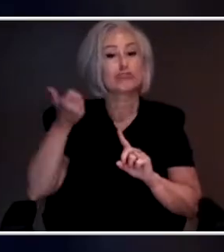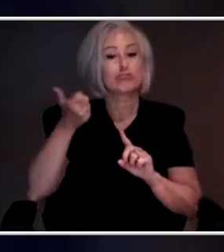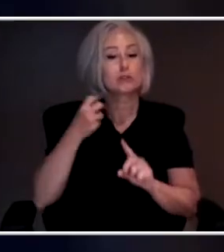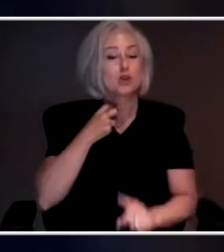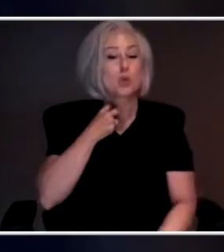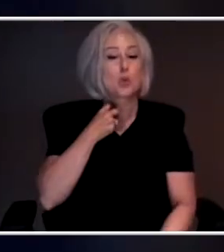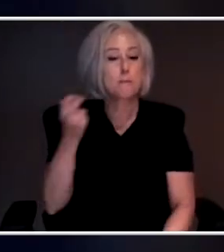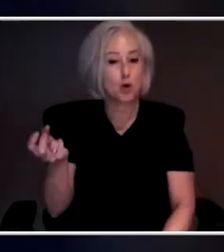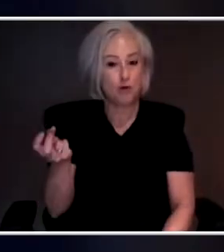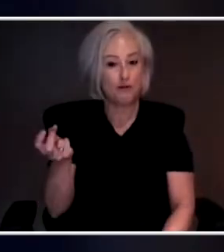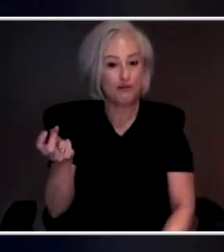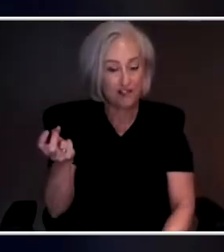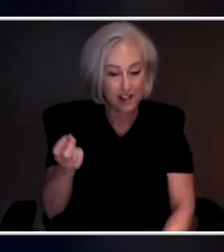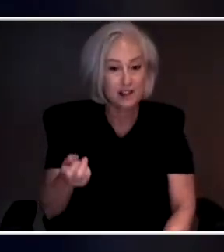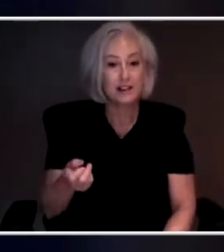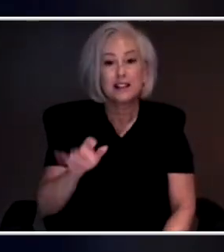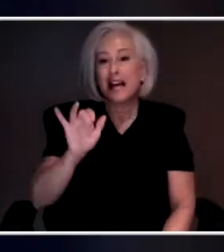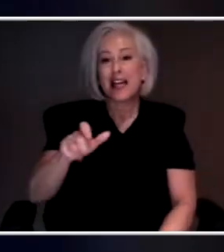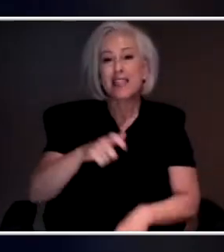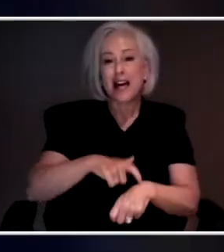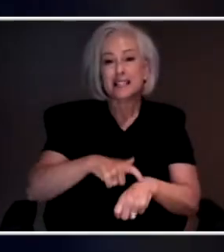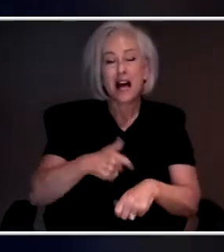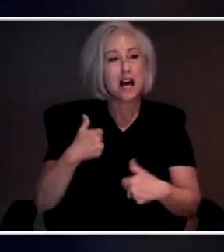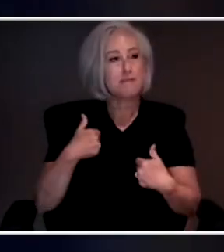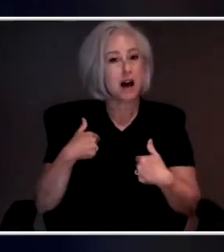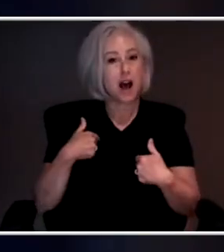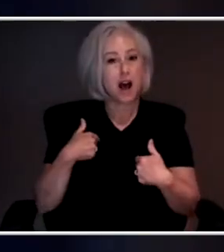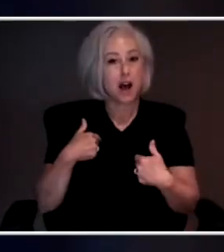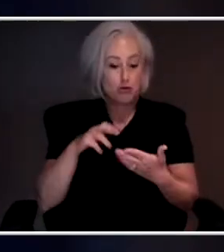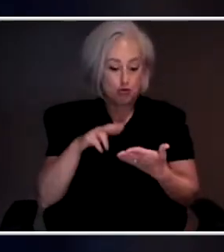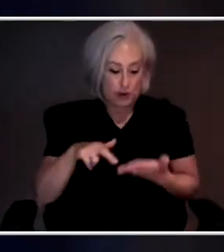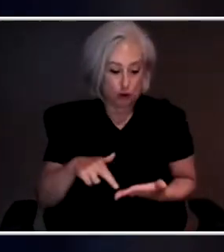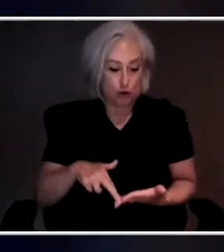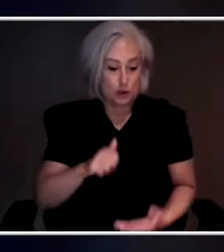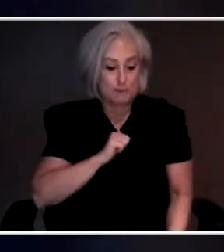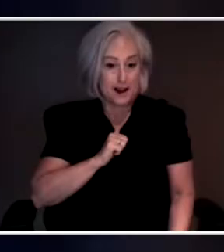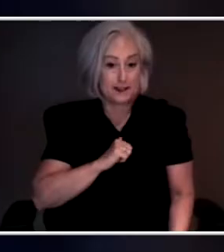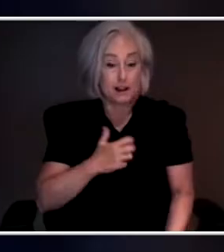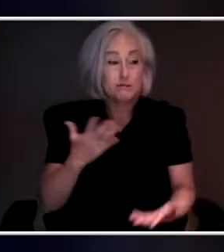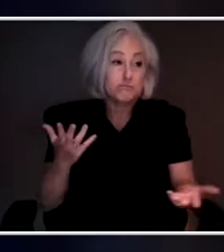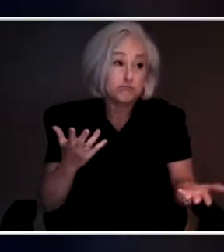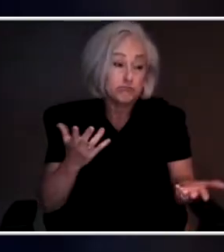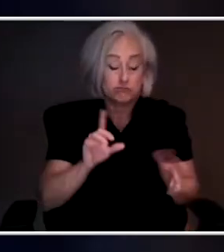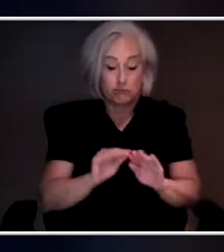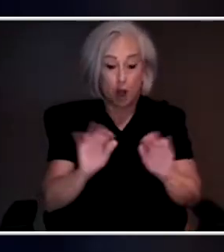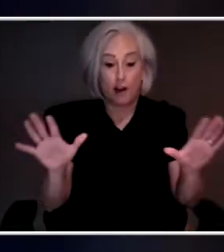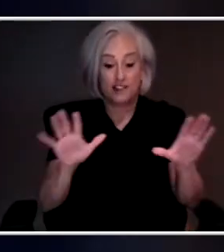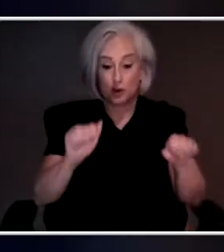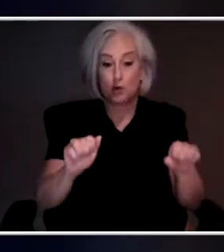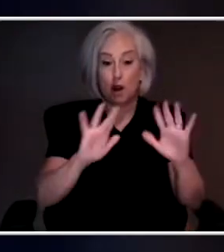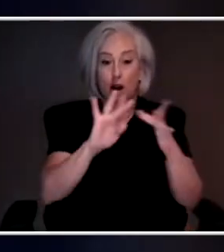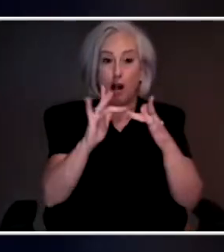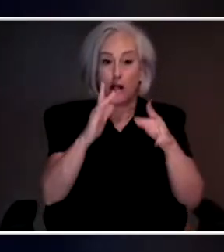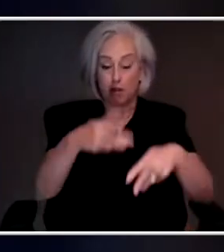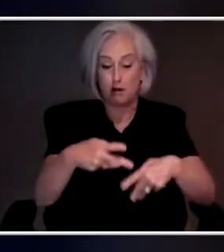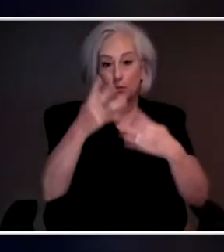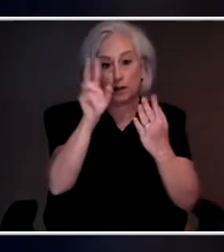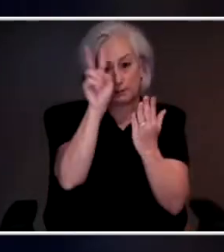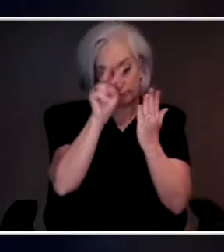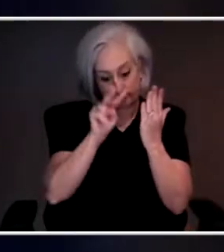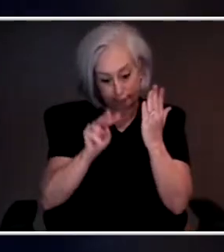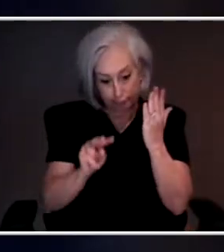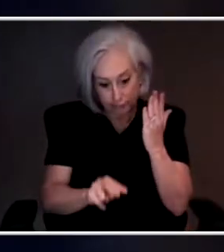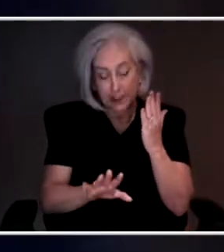And by that point, I had already done let's face it, research is readily available to us these days. And I had already done my own